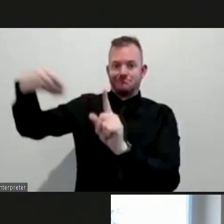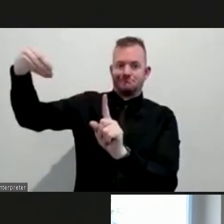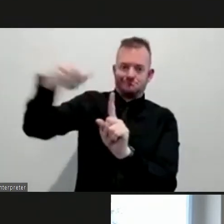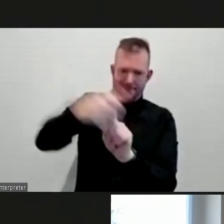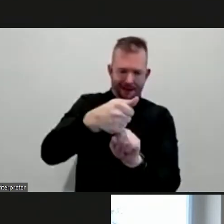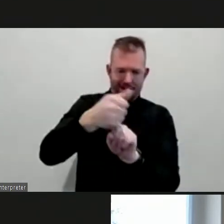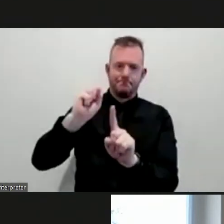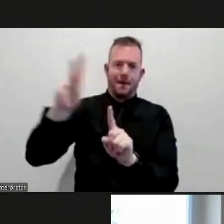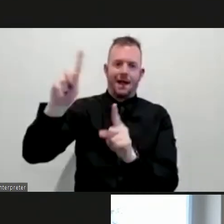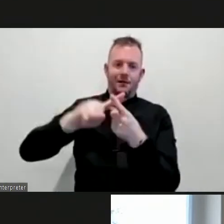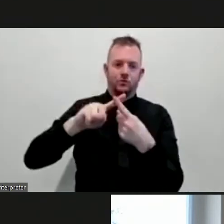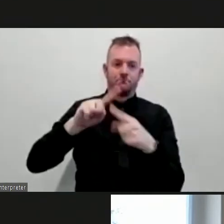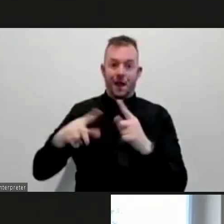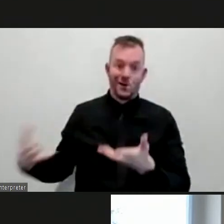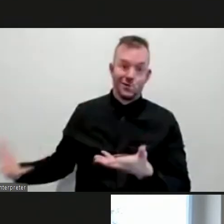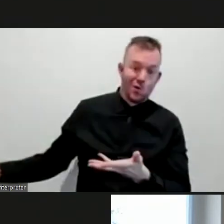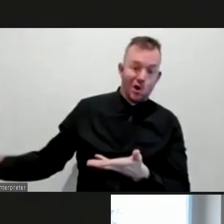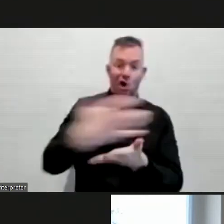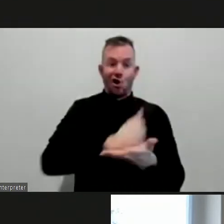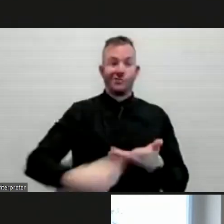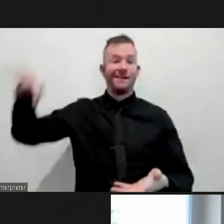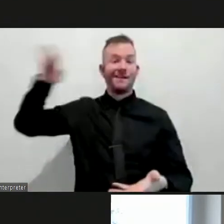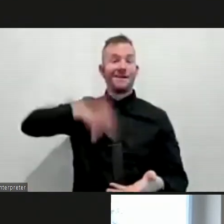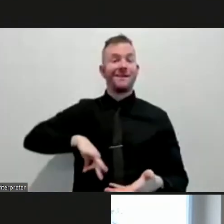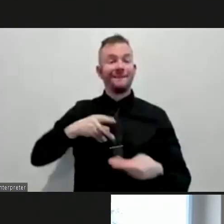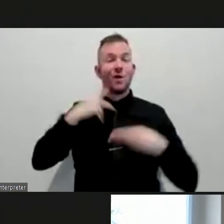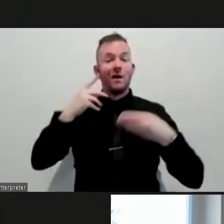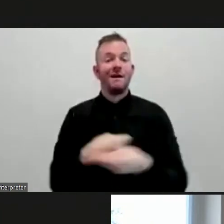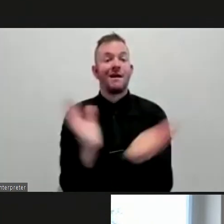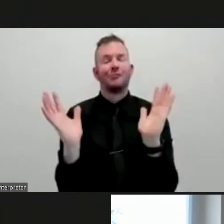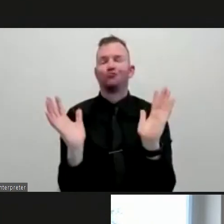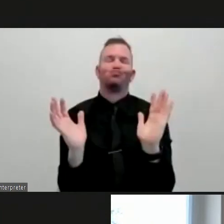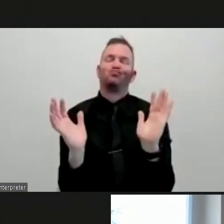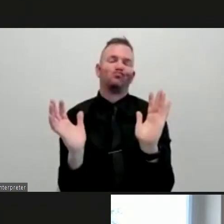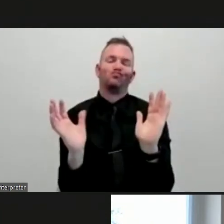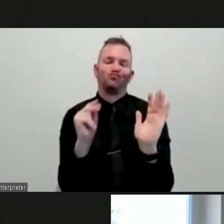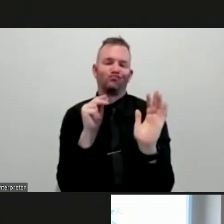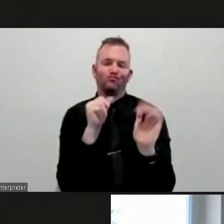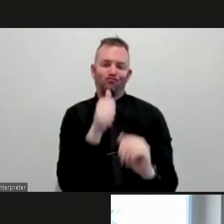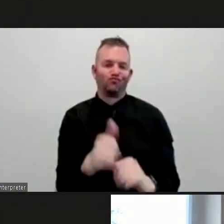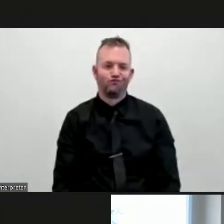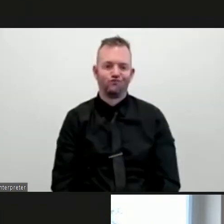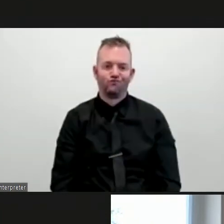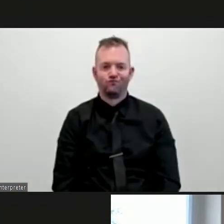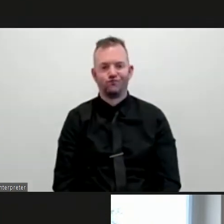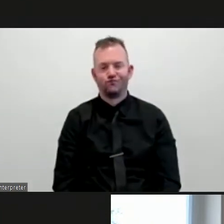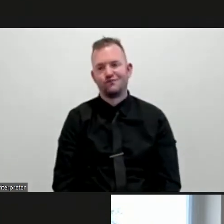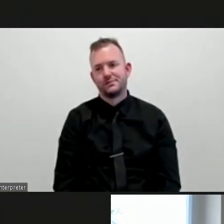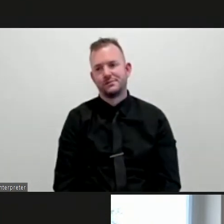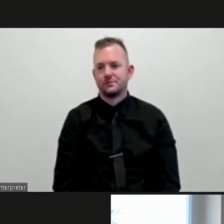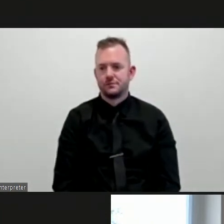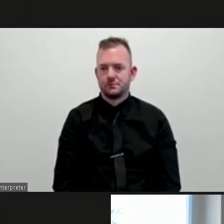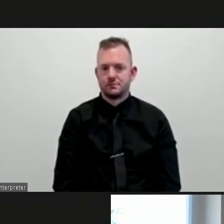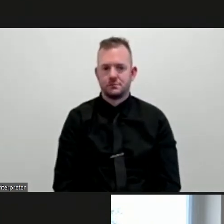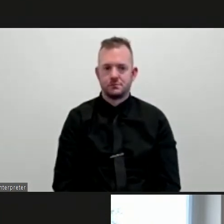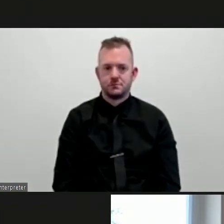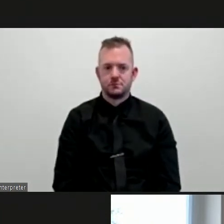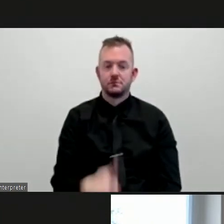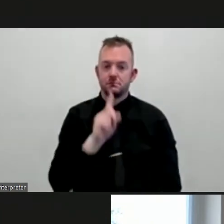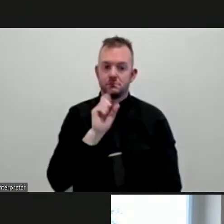it's been just working with them and out of goodness of their heart, and that's what we're working on as we get it for points